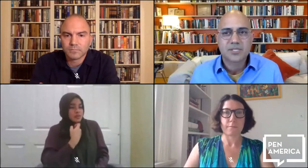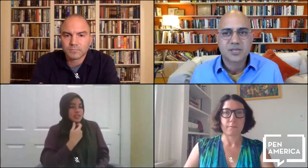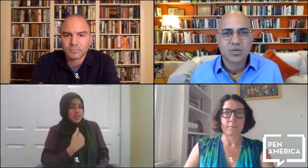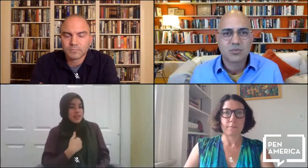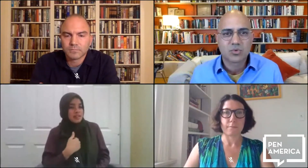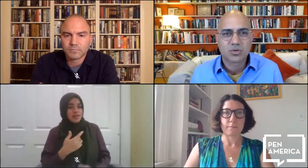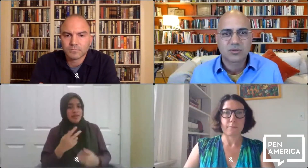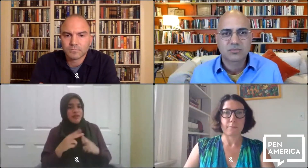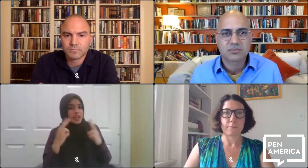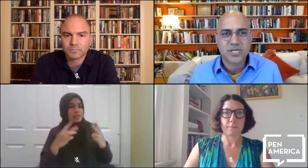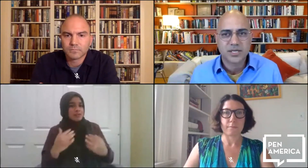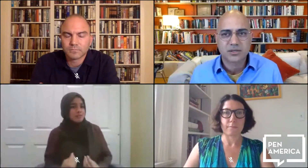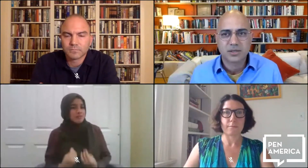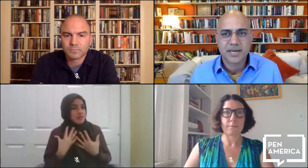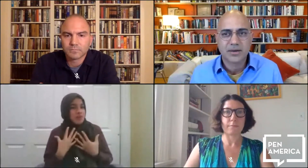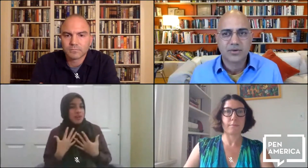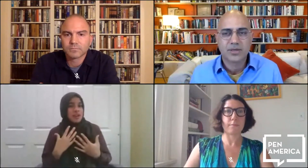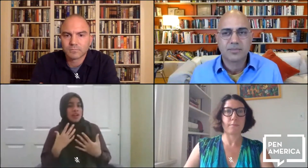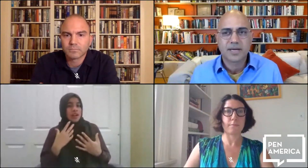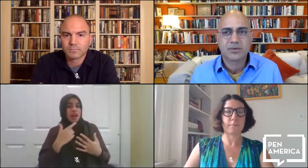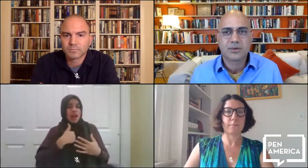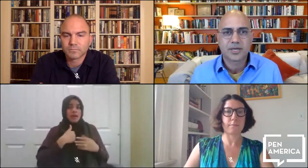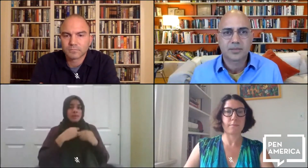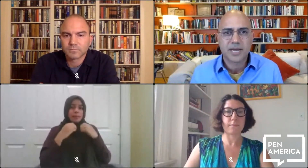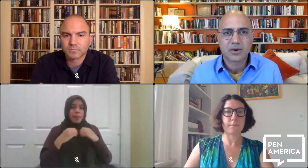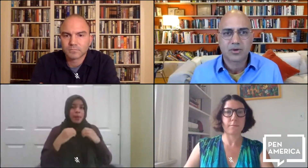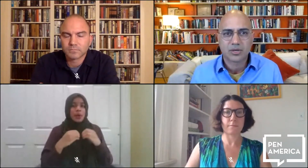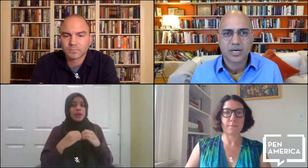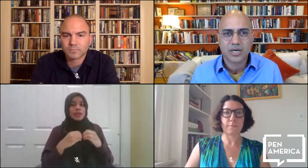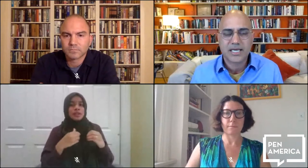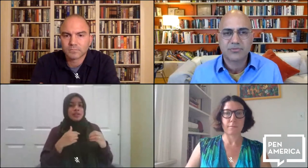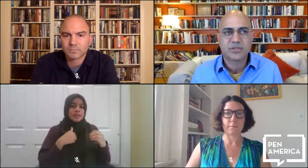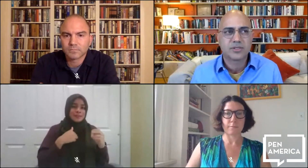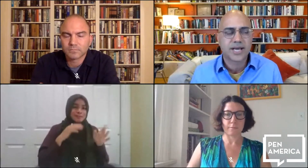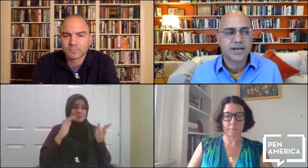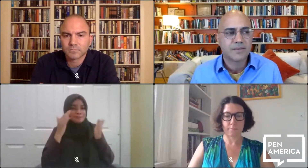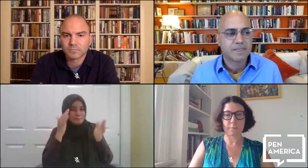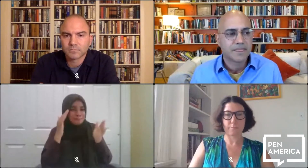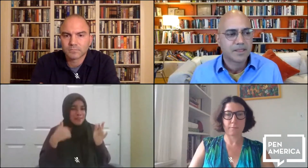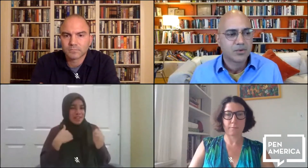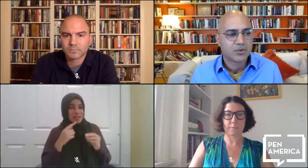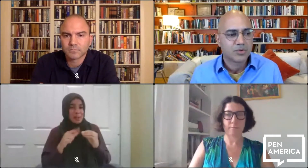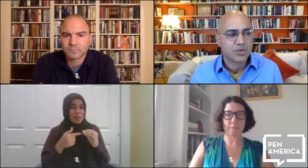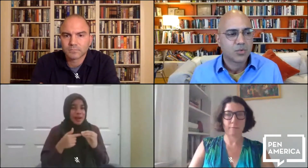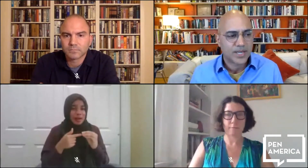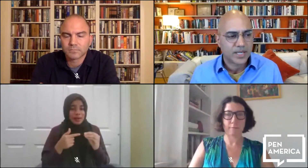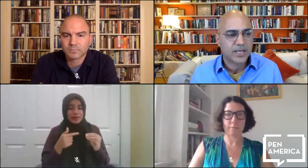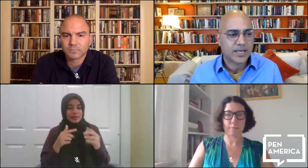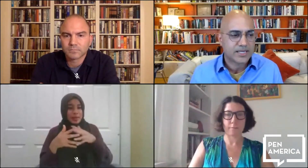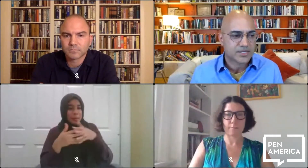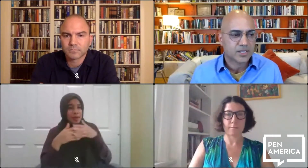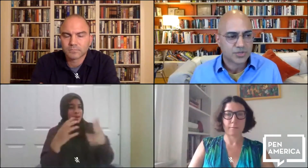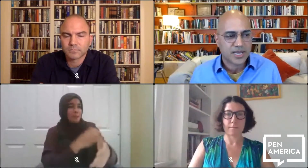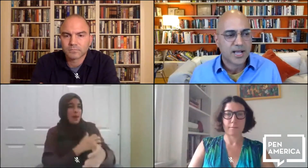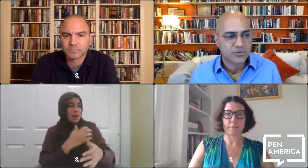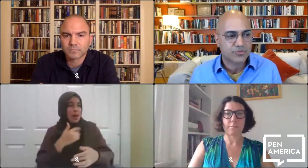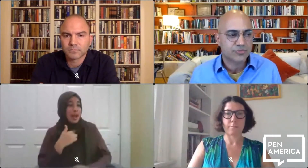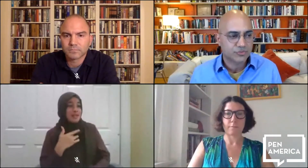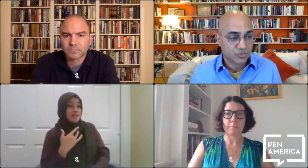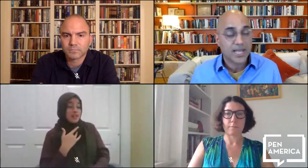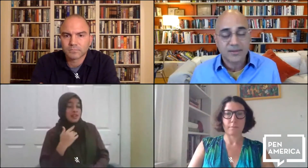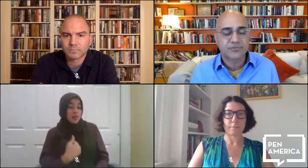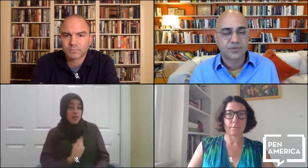I'm somewhat more cynical about American power, and I feel that we as a country